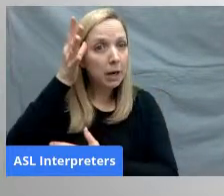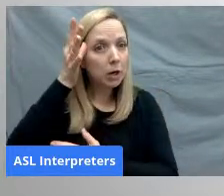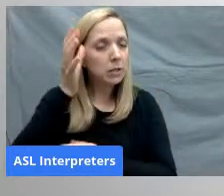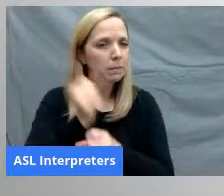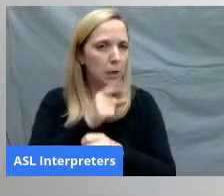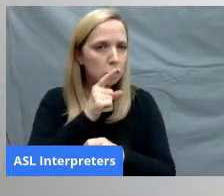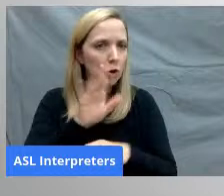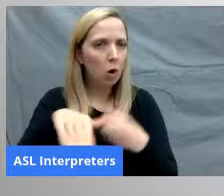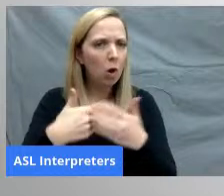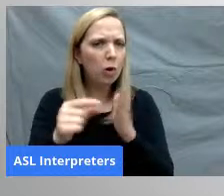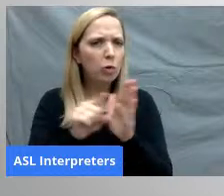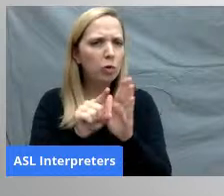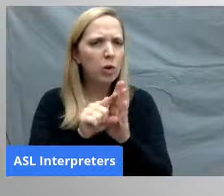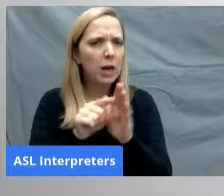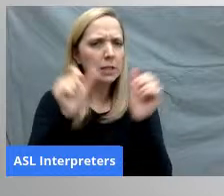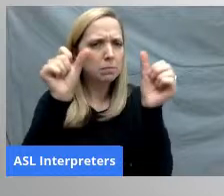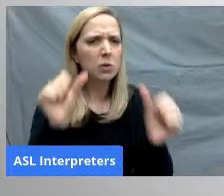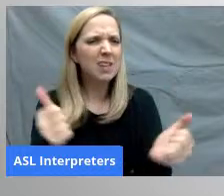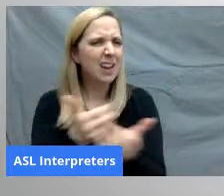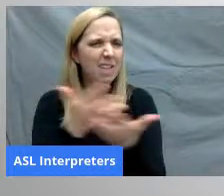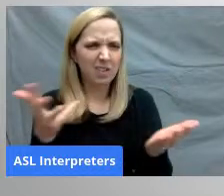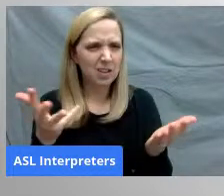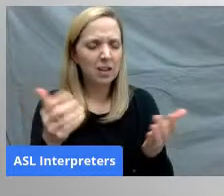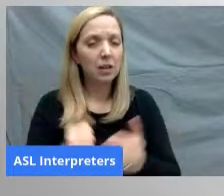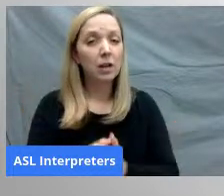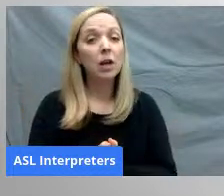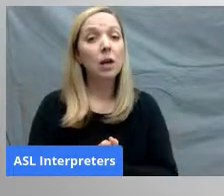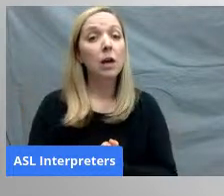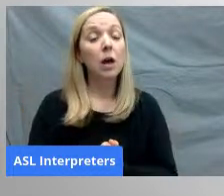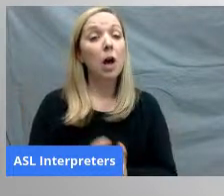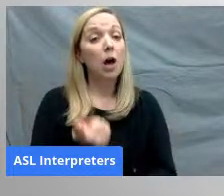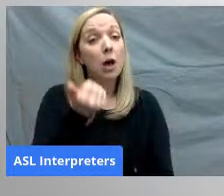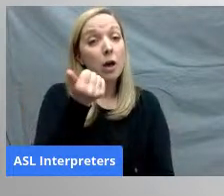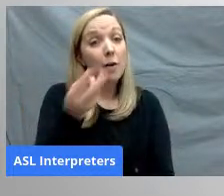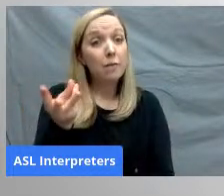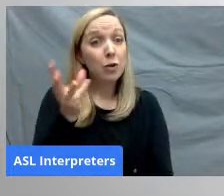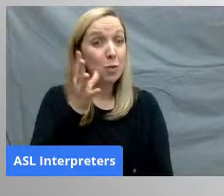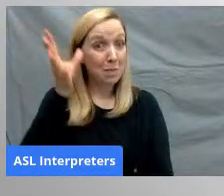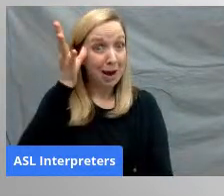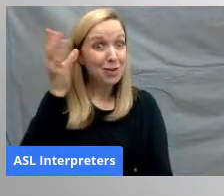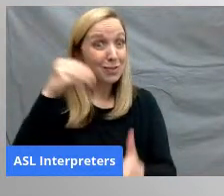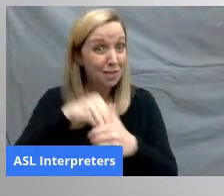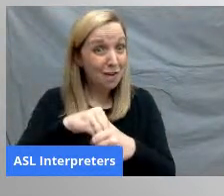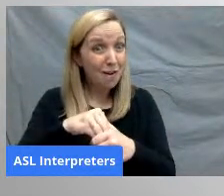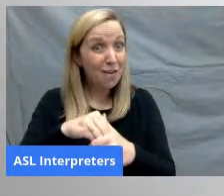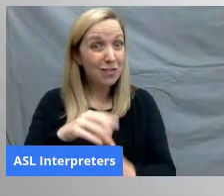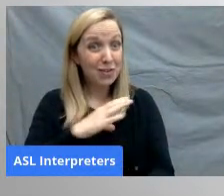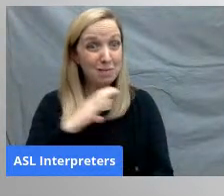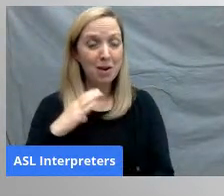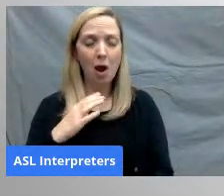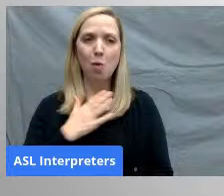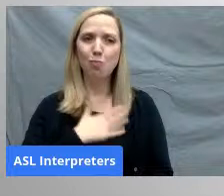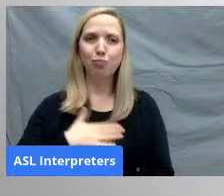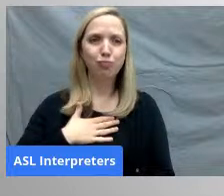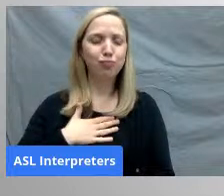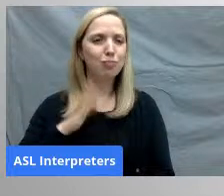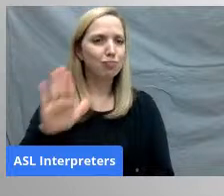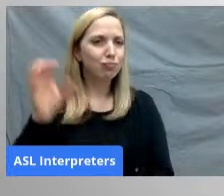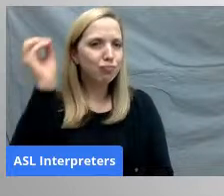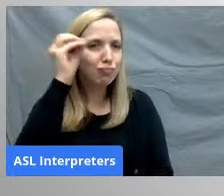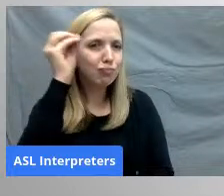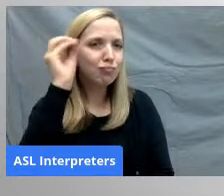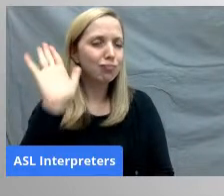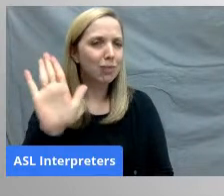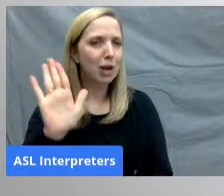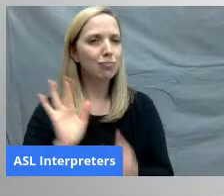into an account. We had several parents on the committee, which I really, really appreciate the parent voice. Almost all of our parents basically